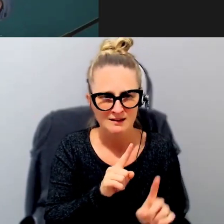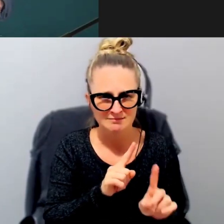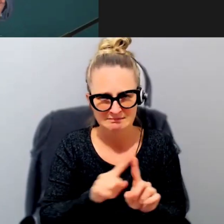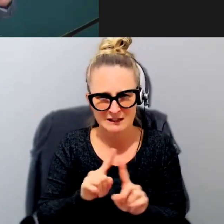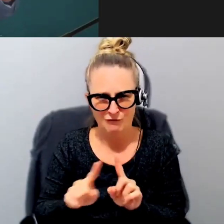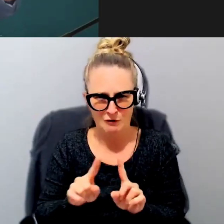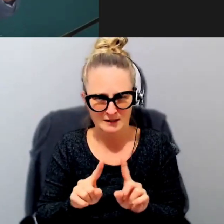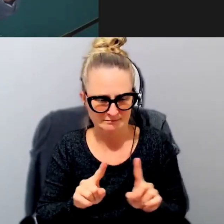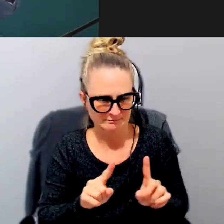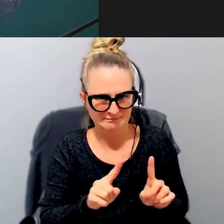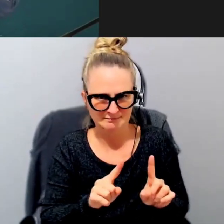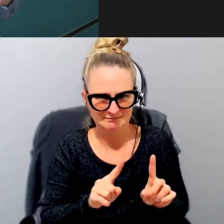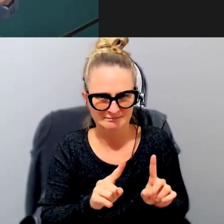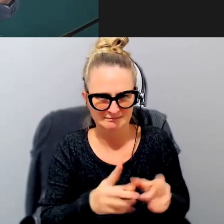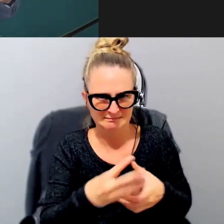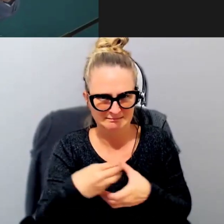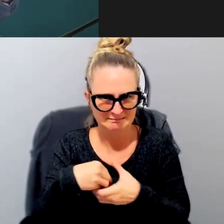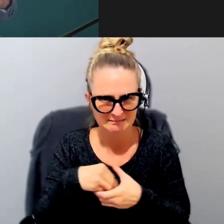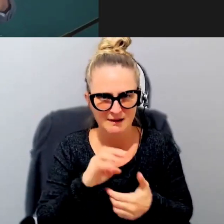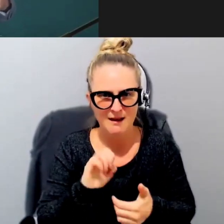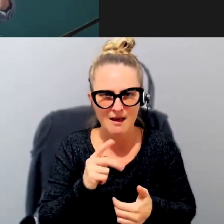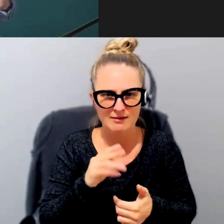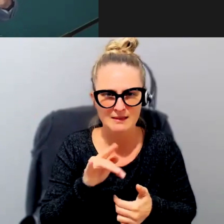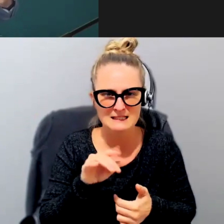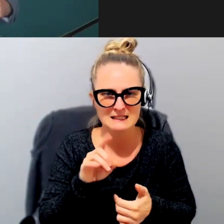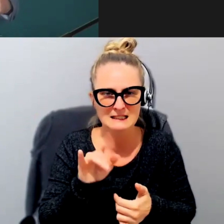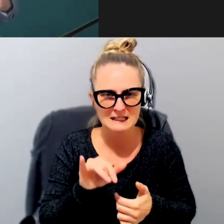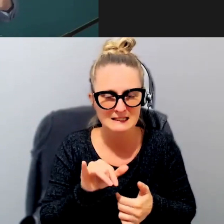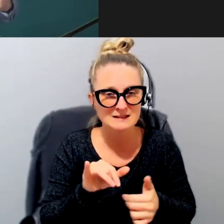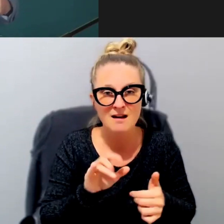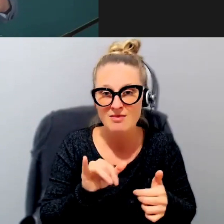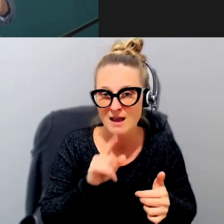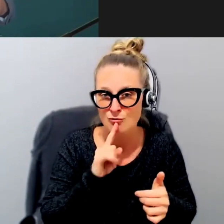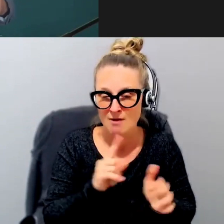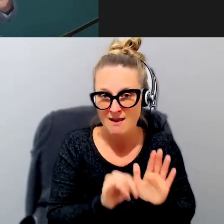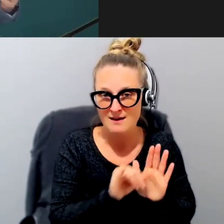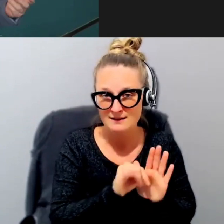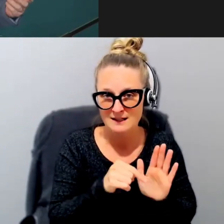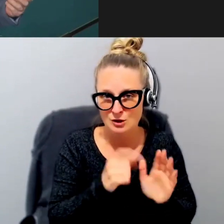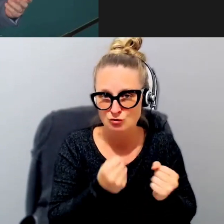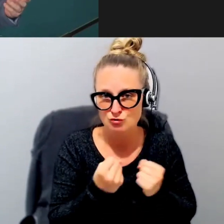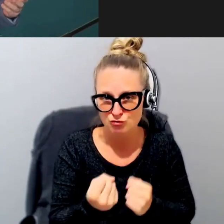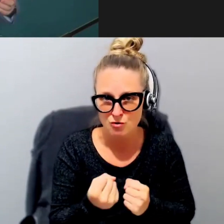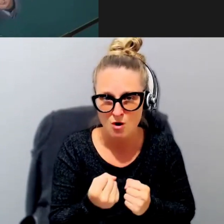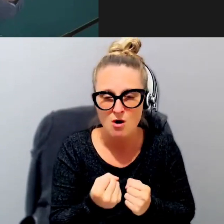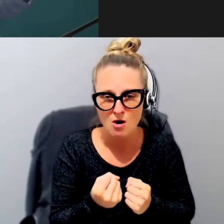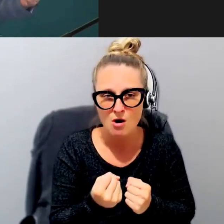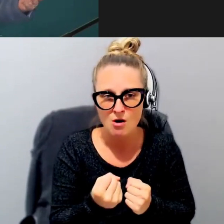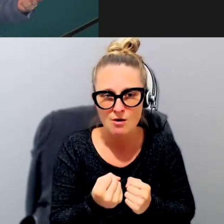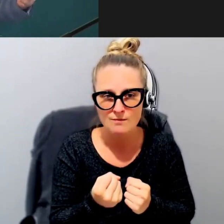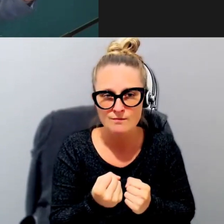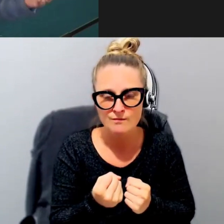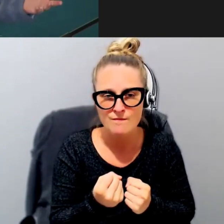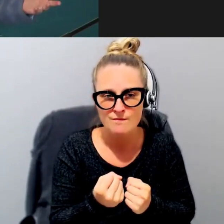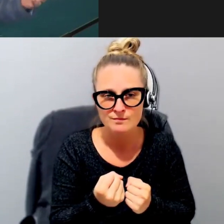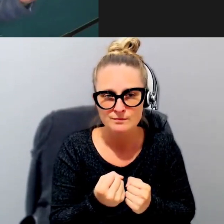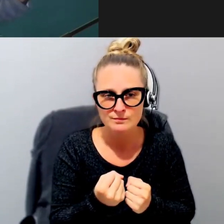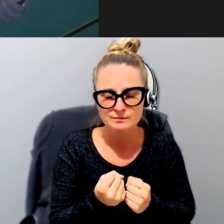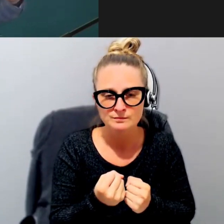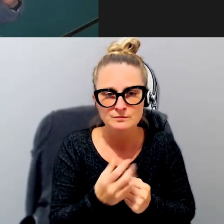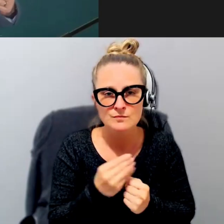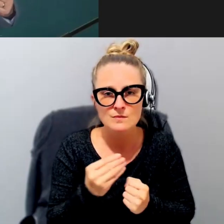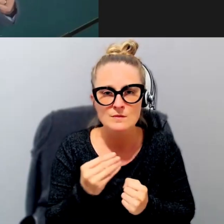ethnicities, and that ethnic identity is very strong and ethno-nationalist, in some